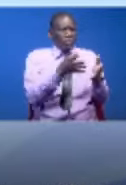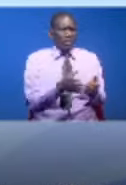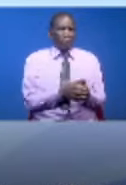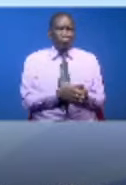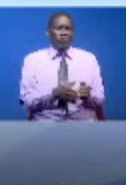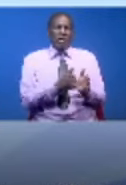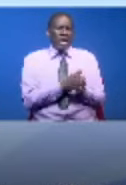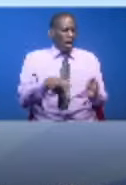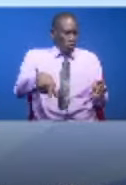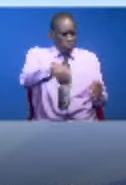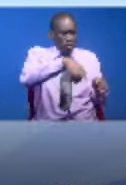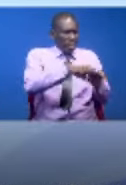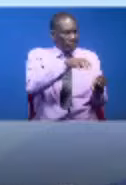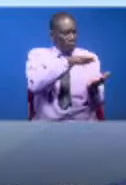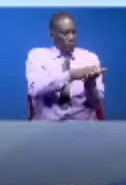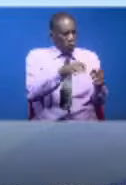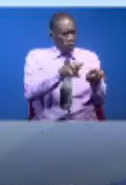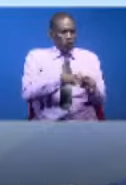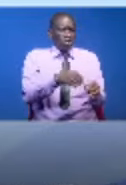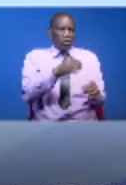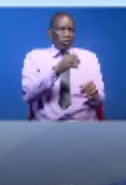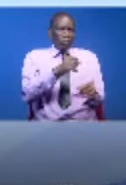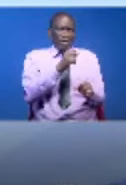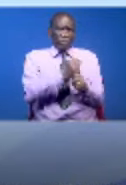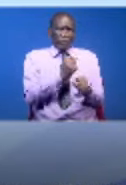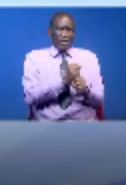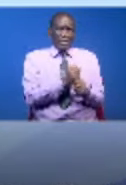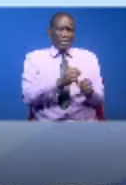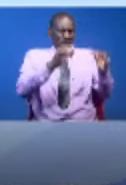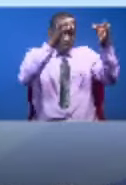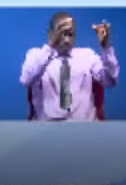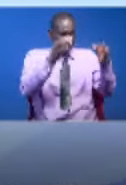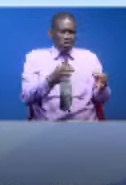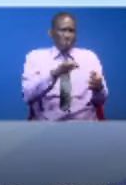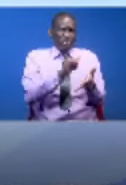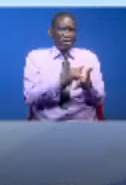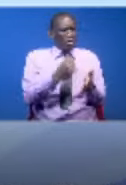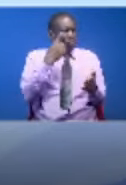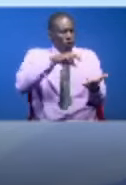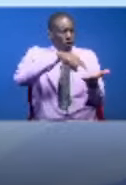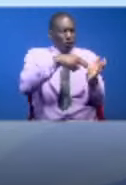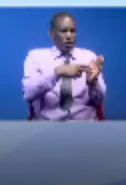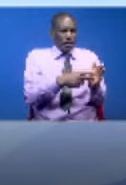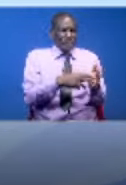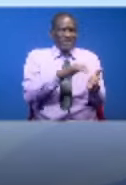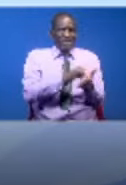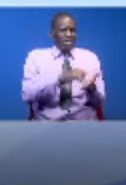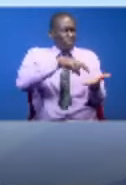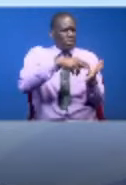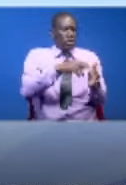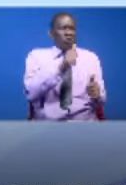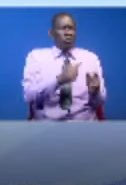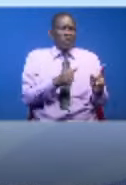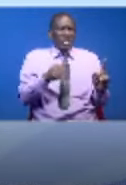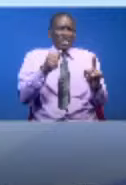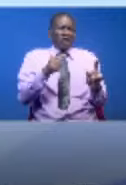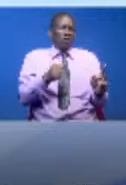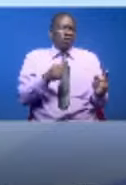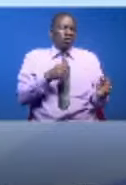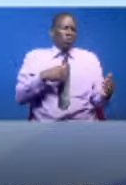we, even as a bank, have made the very intentional decision that for projects that meet the definitions on